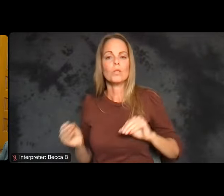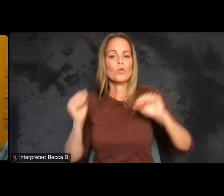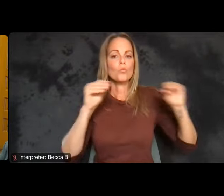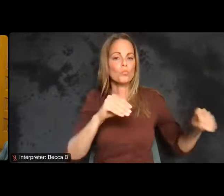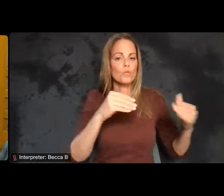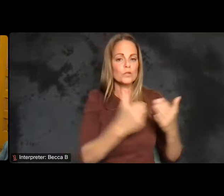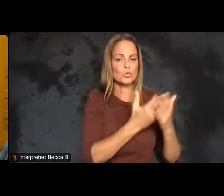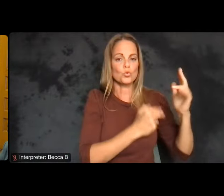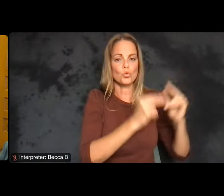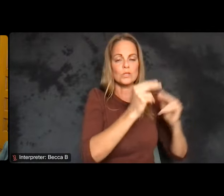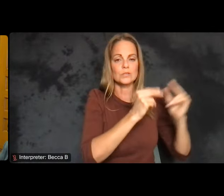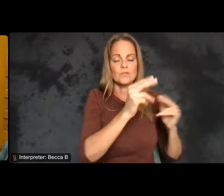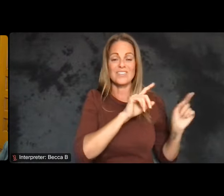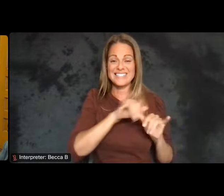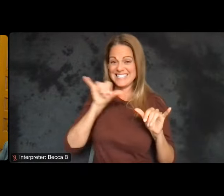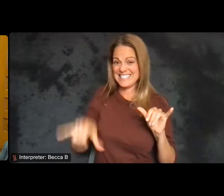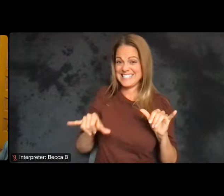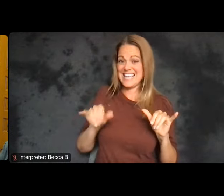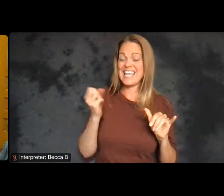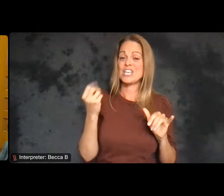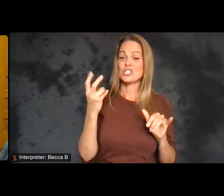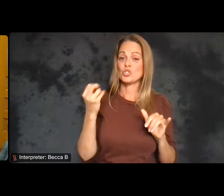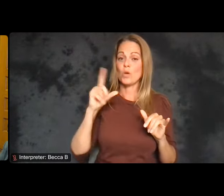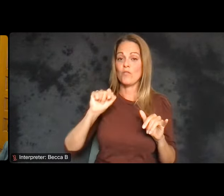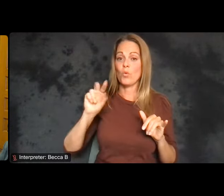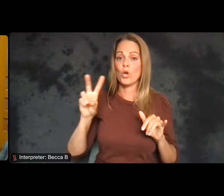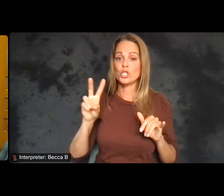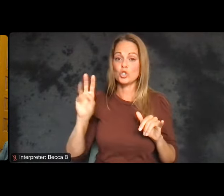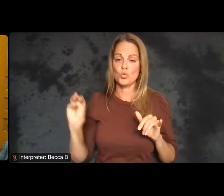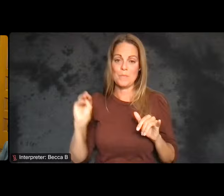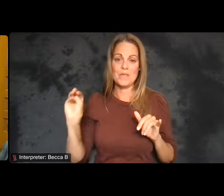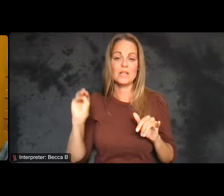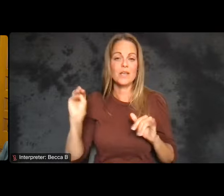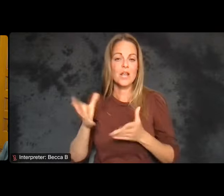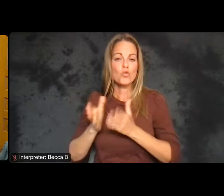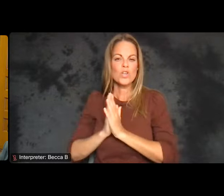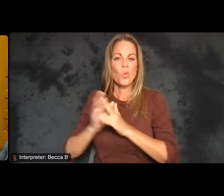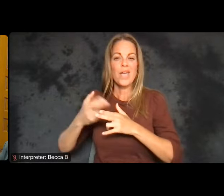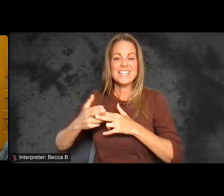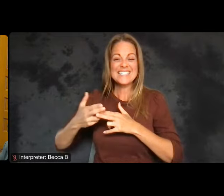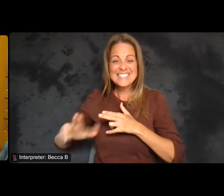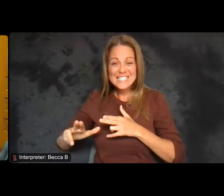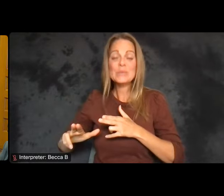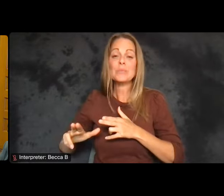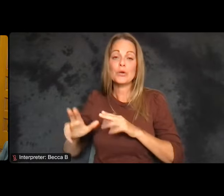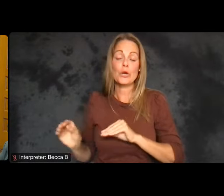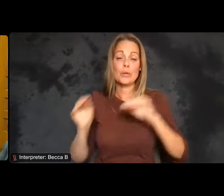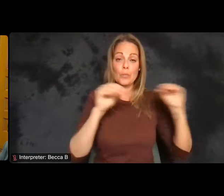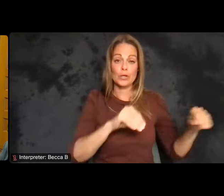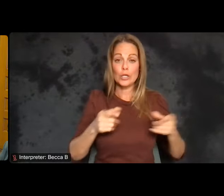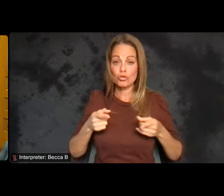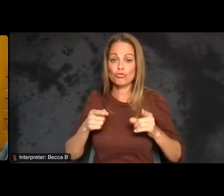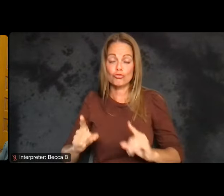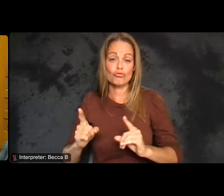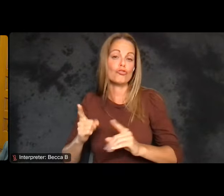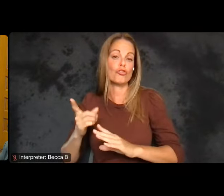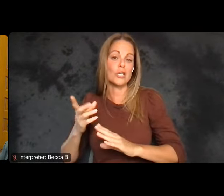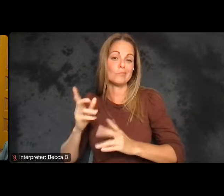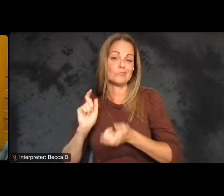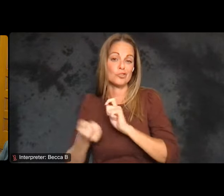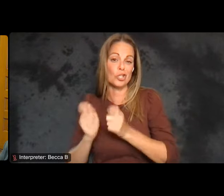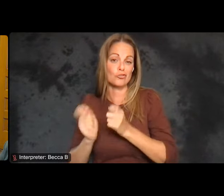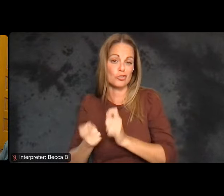facility, is estimated at $12.2 million, and that would require temporary relocation during modernization. So I don't